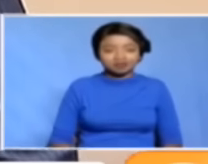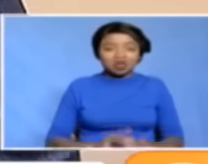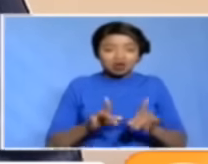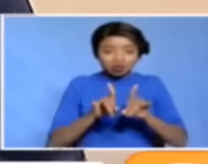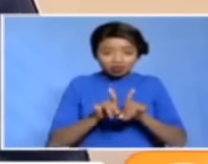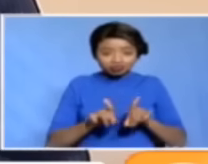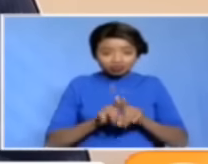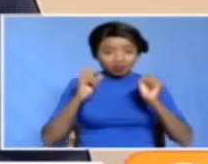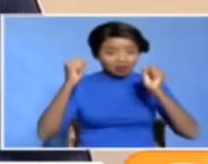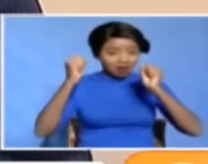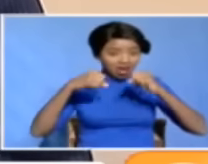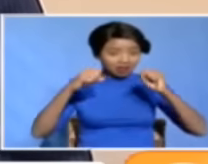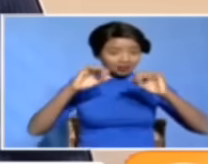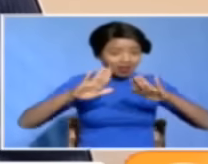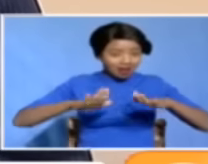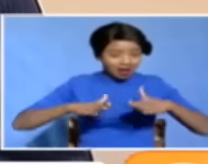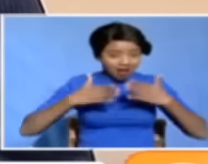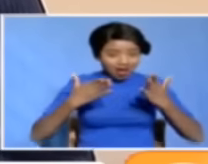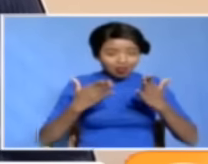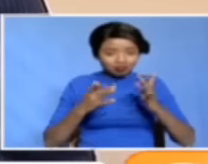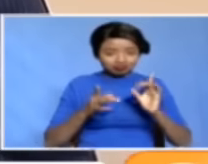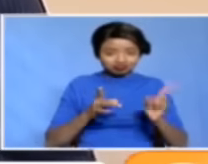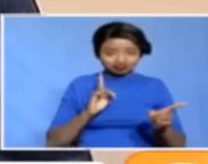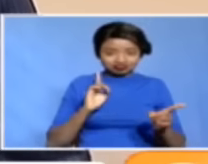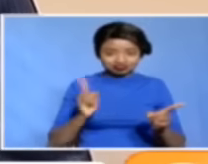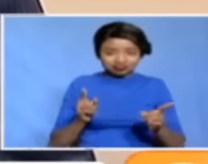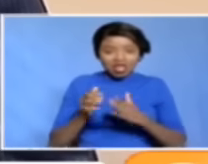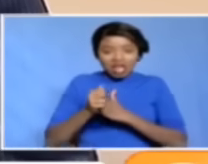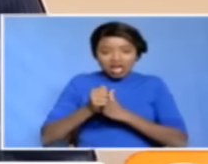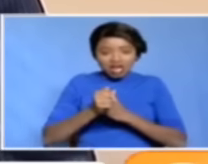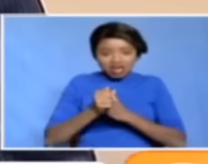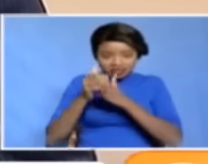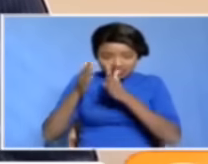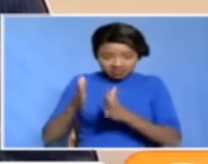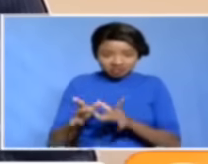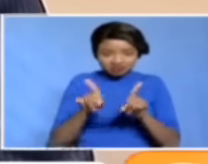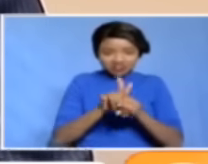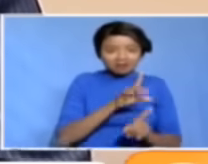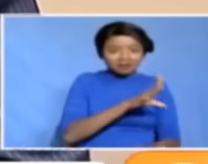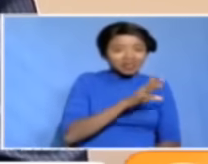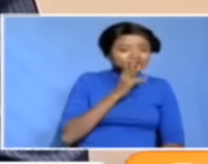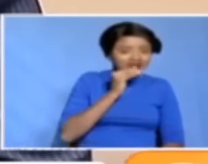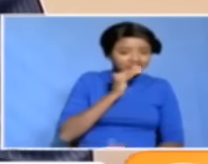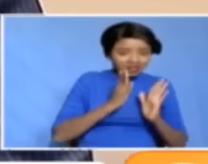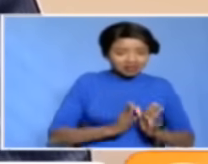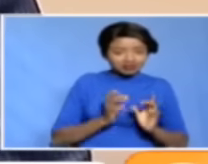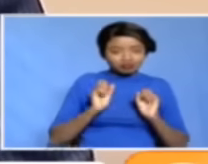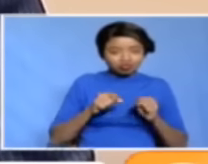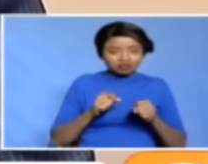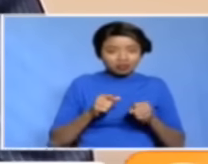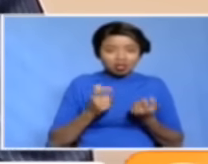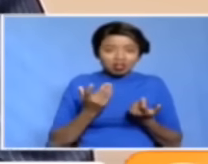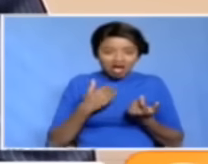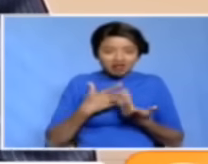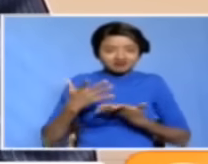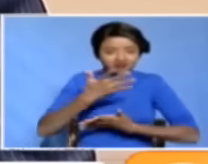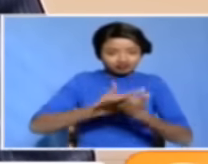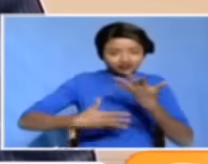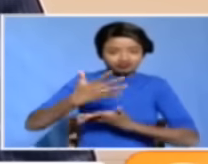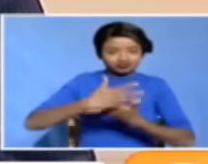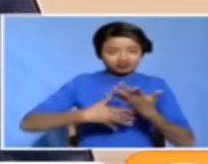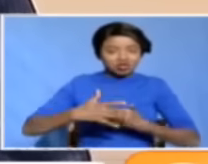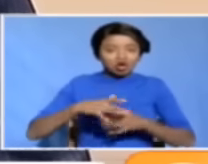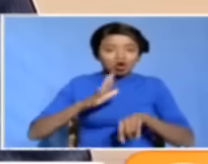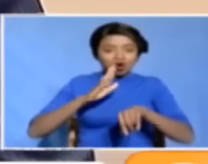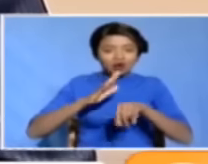on how the two houses, the leadership and the speakers, will have constant engagement okay. on